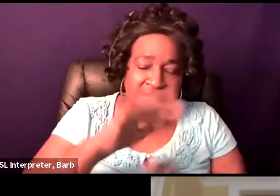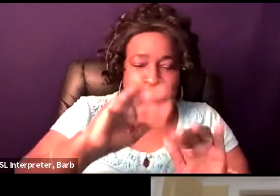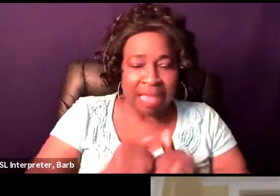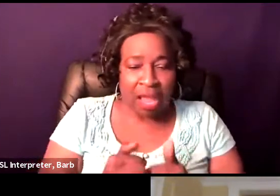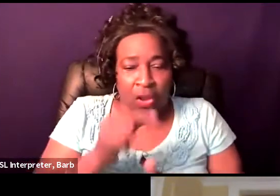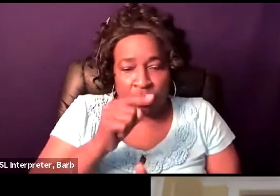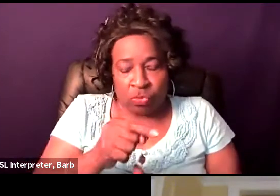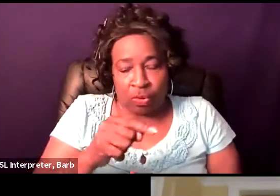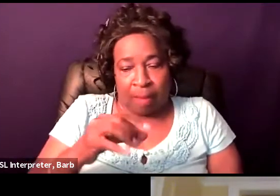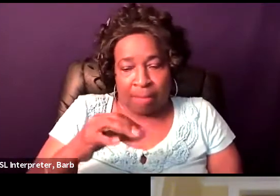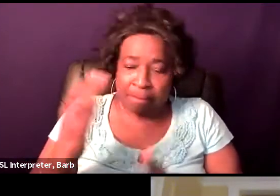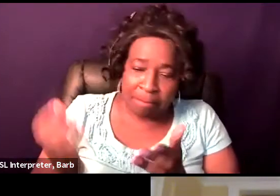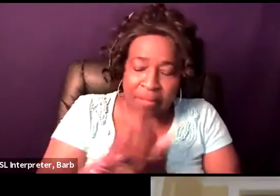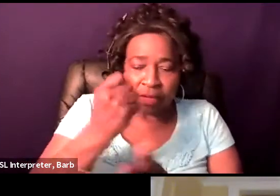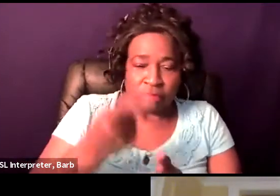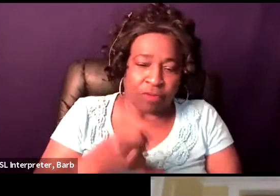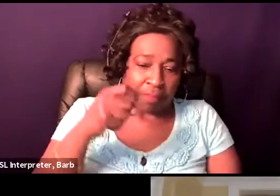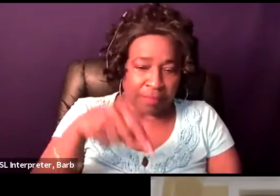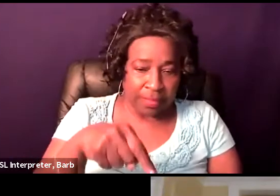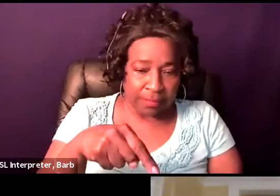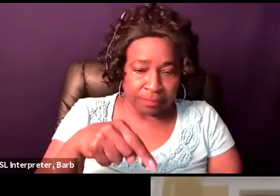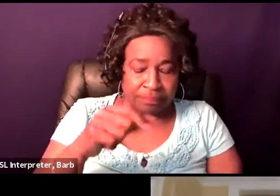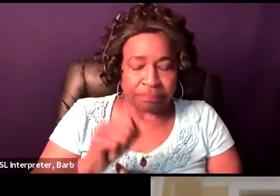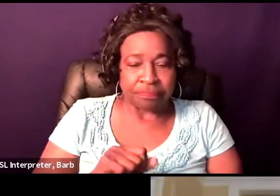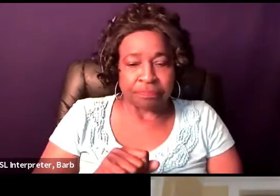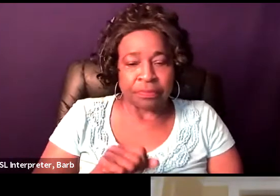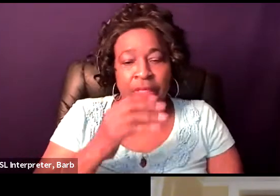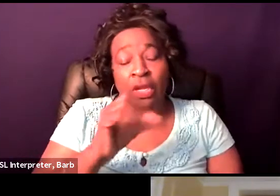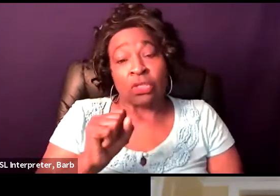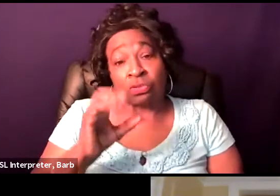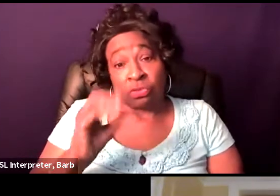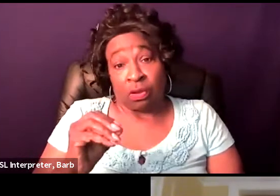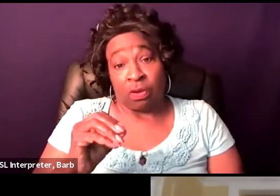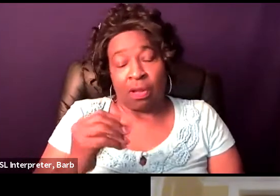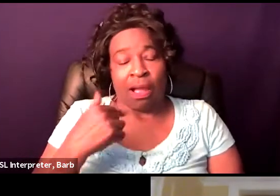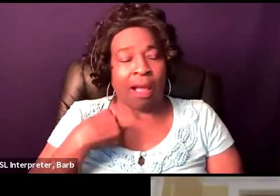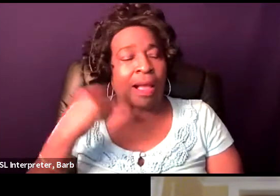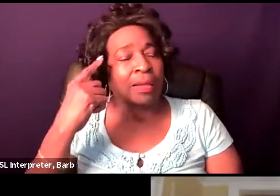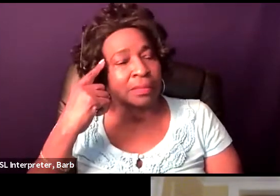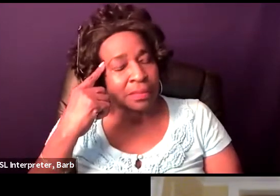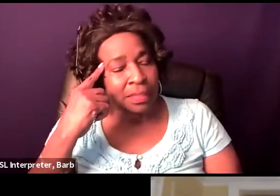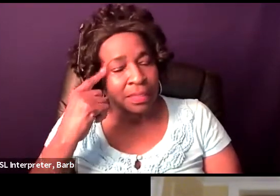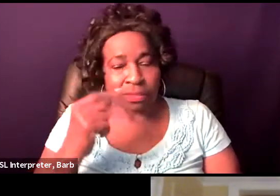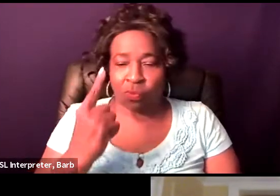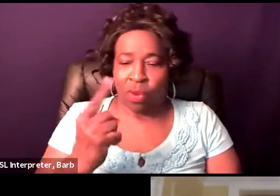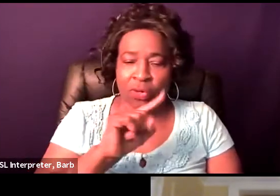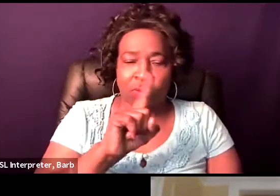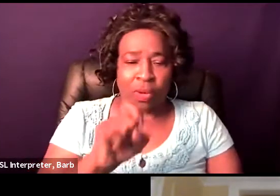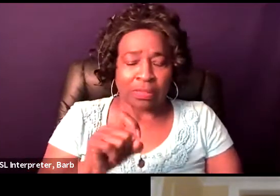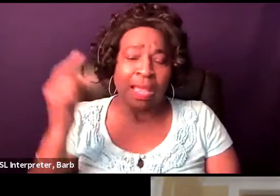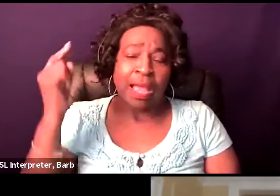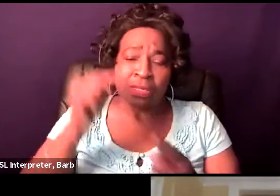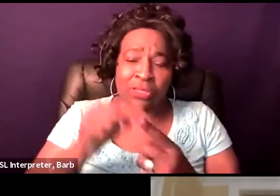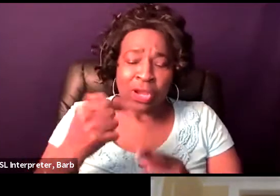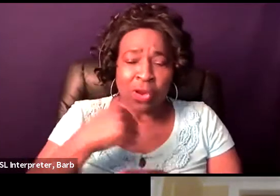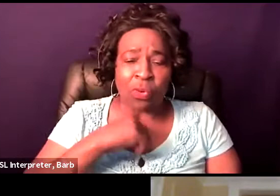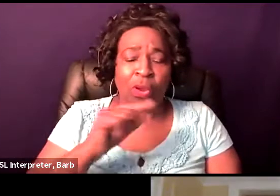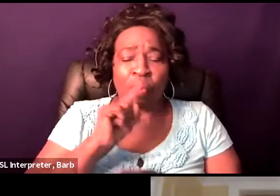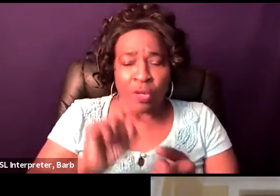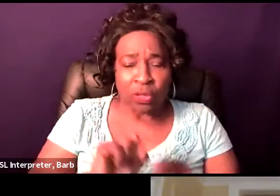this is how you benefit from it. And so I think it's one of those questions that until we really